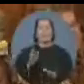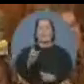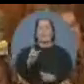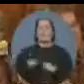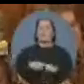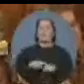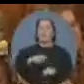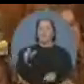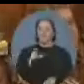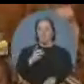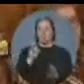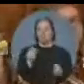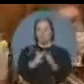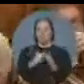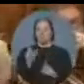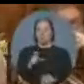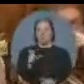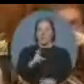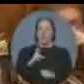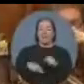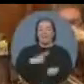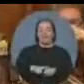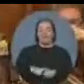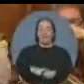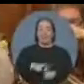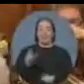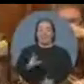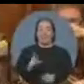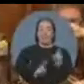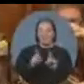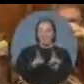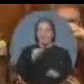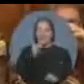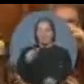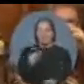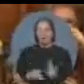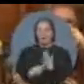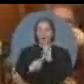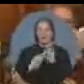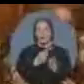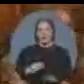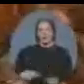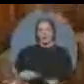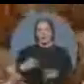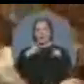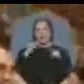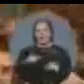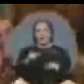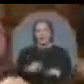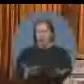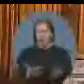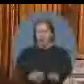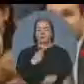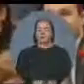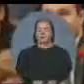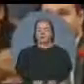the Quebec nation? Isn't it the Quebec nation that we're celebrating and not a ridiculous monarchy?